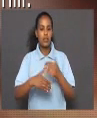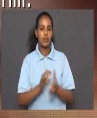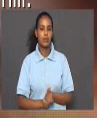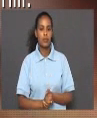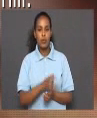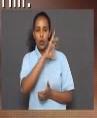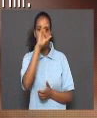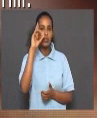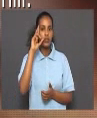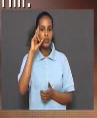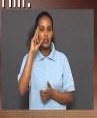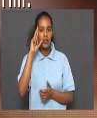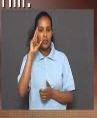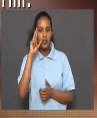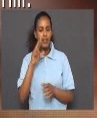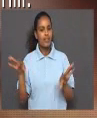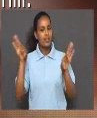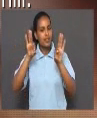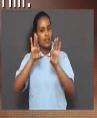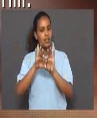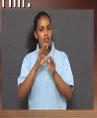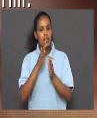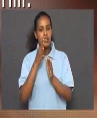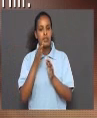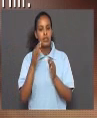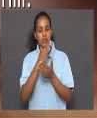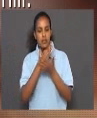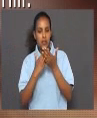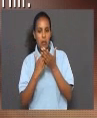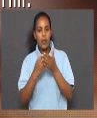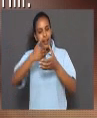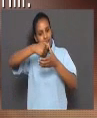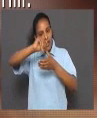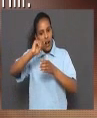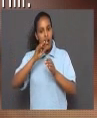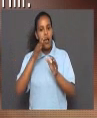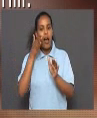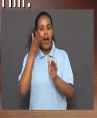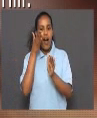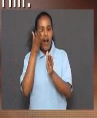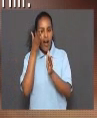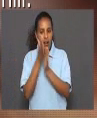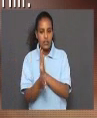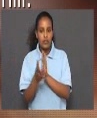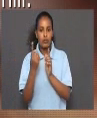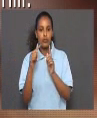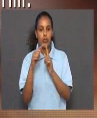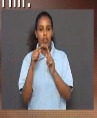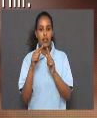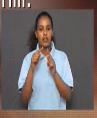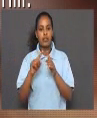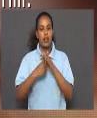process because it would need some type of external action to get it